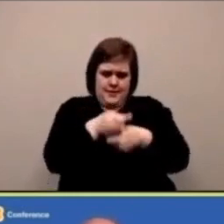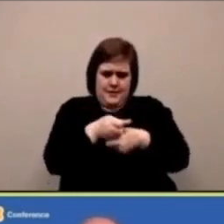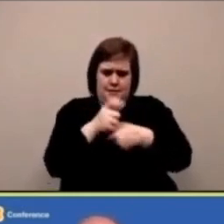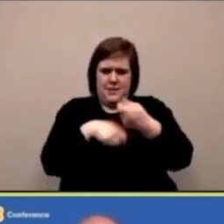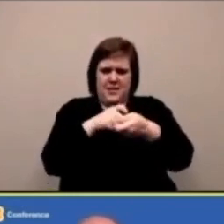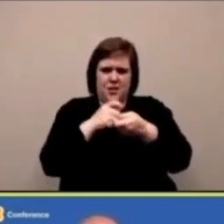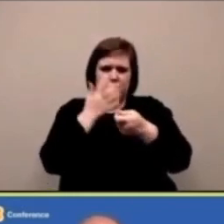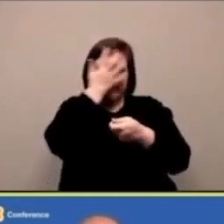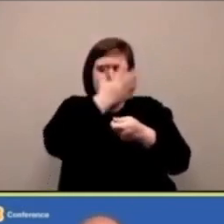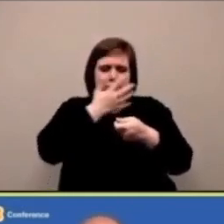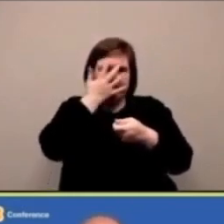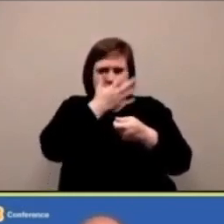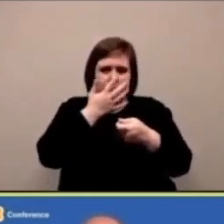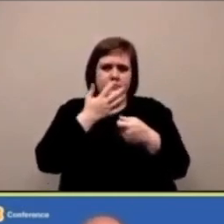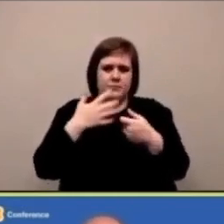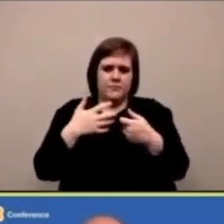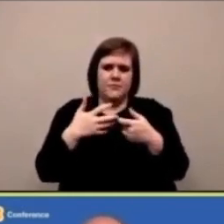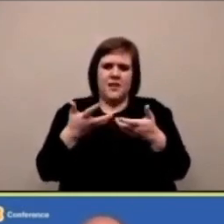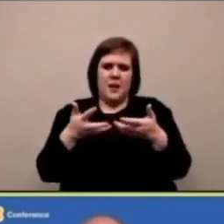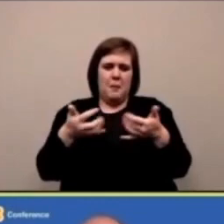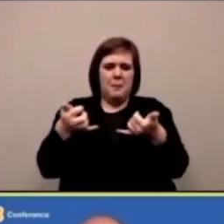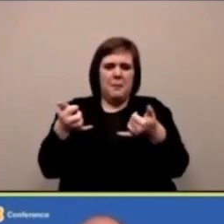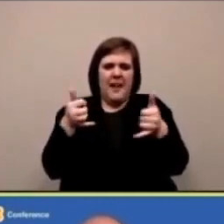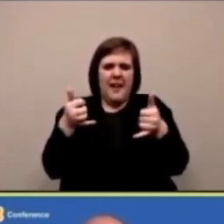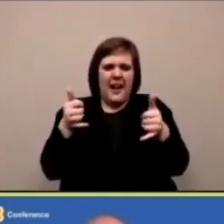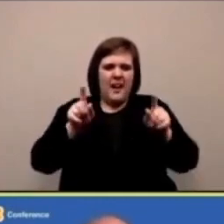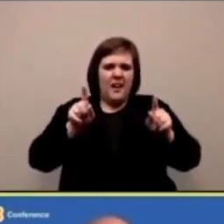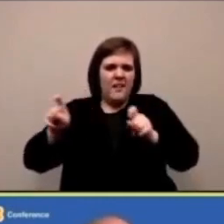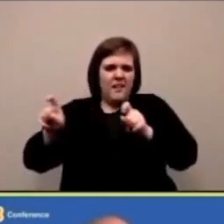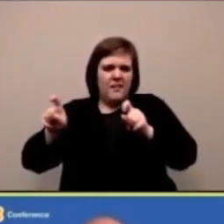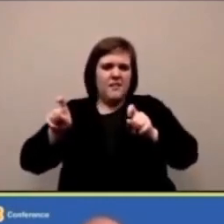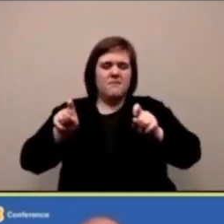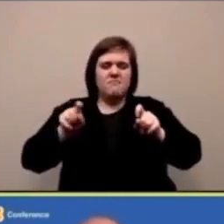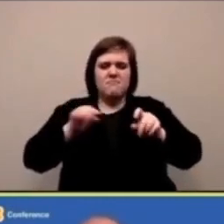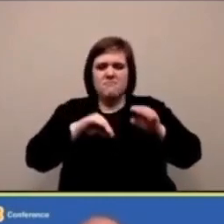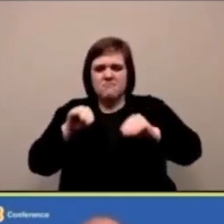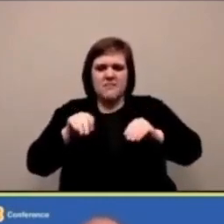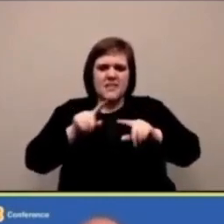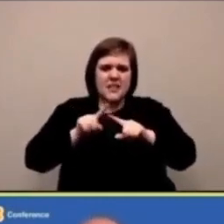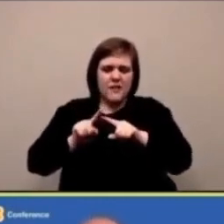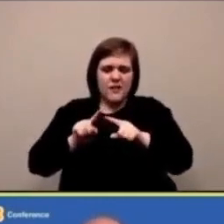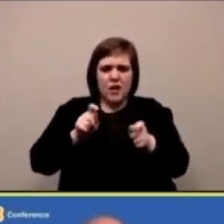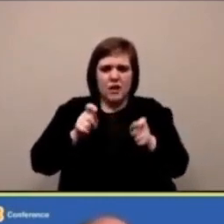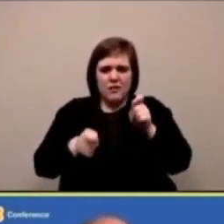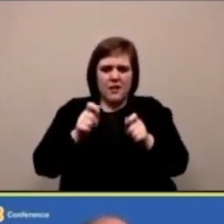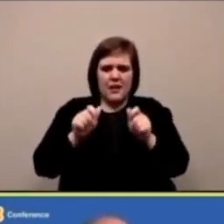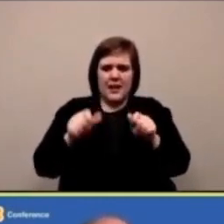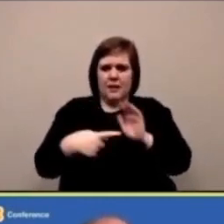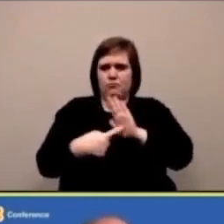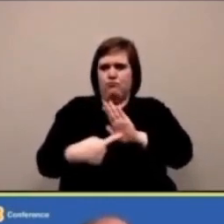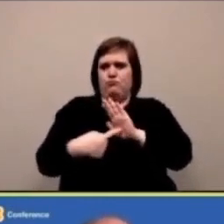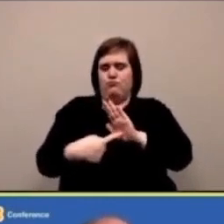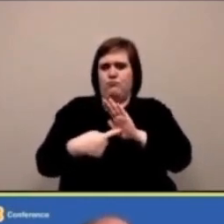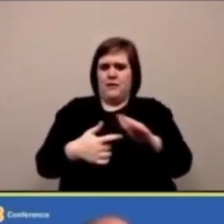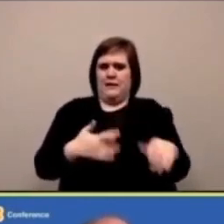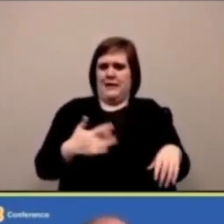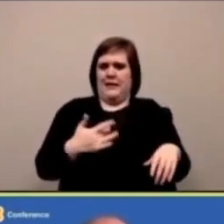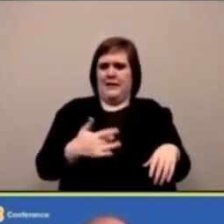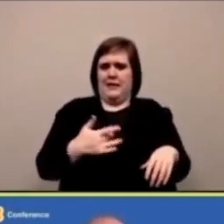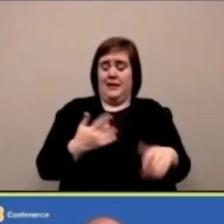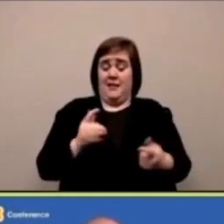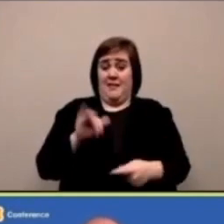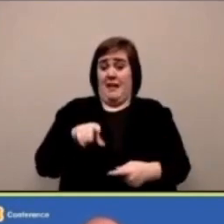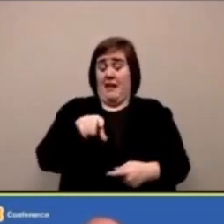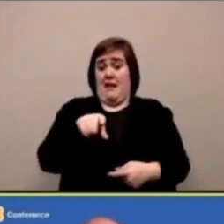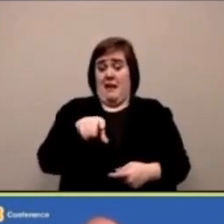face, and kind of play around with it and think about what are some different ways I can express a feeling. Like this